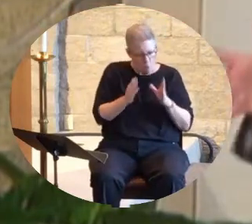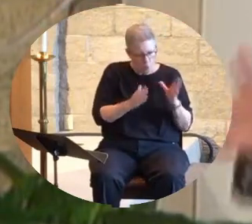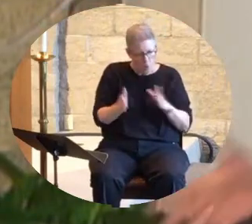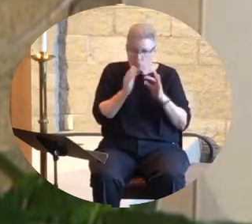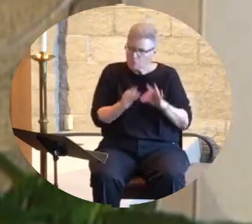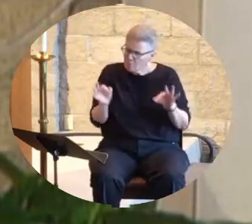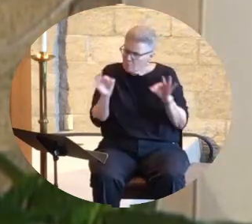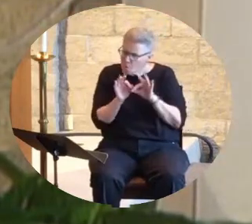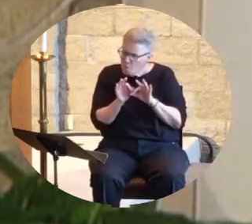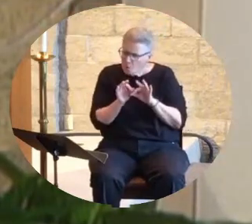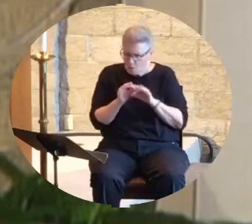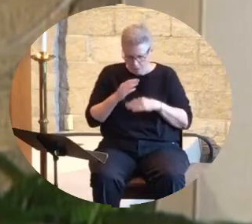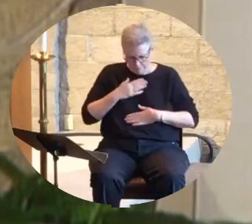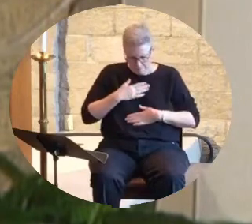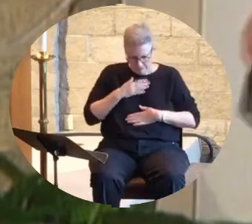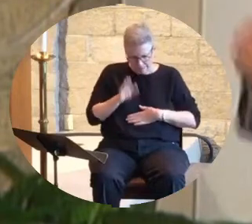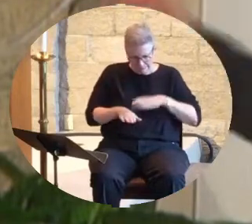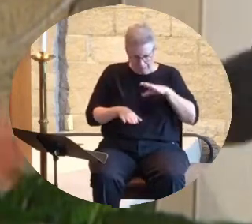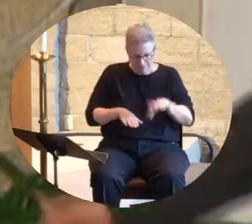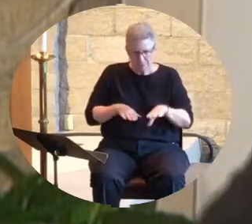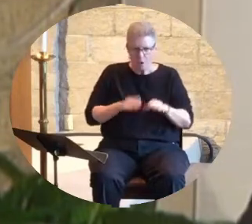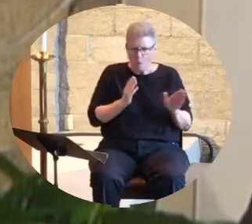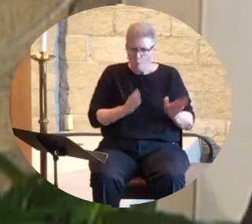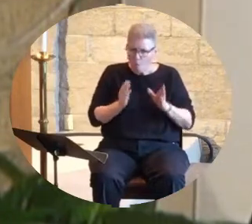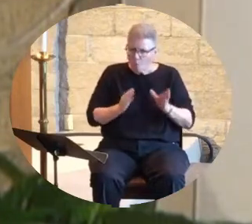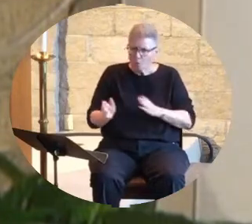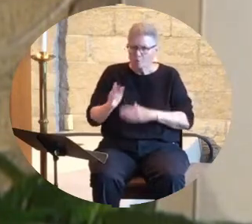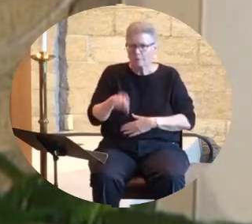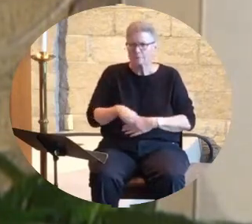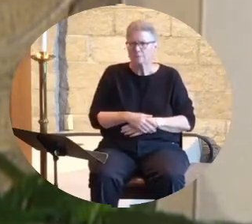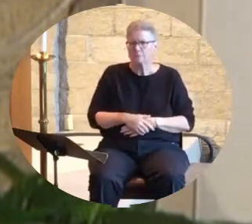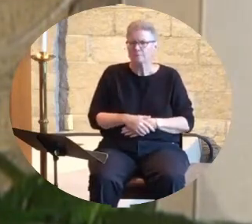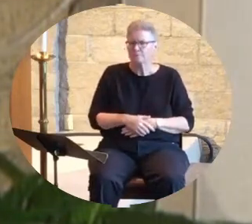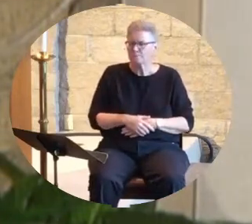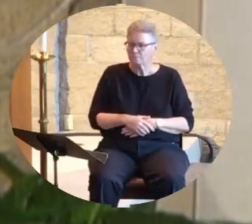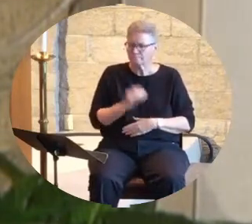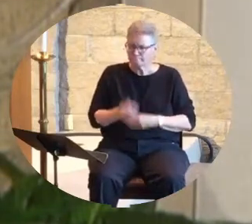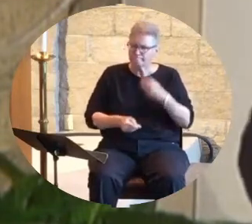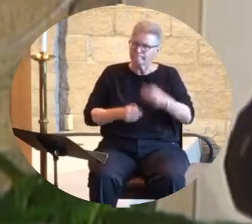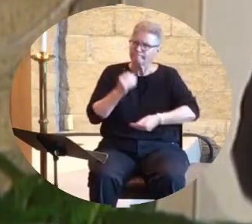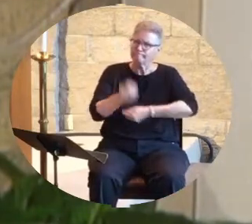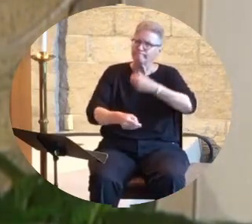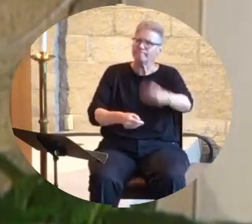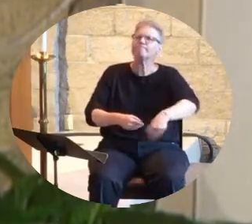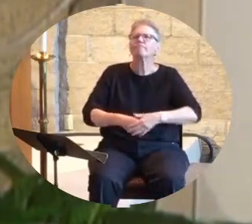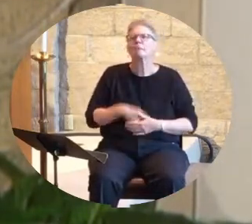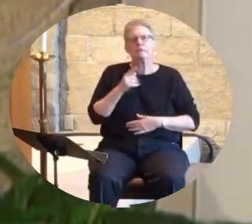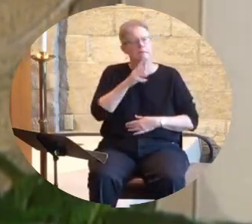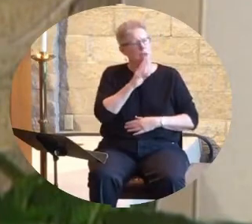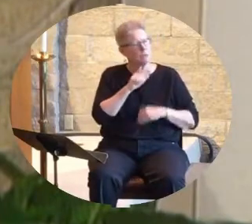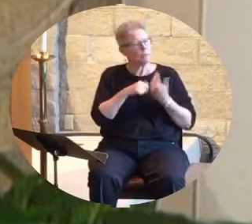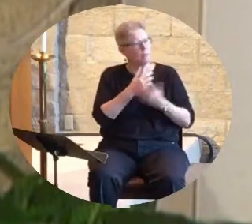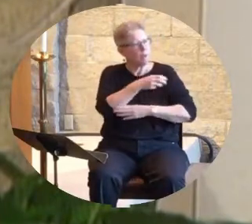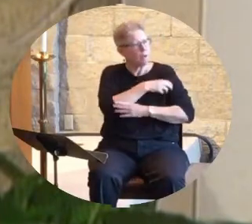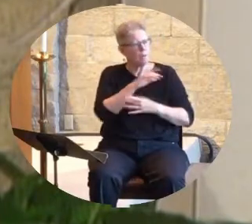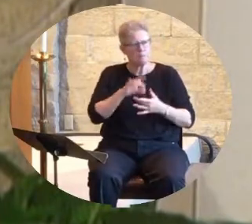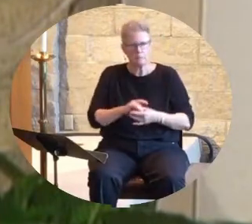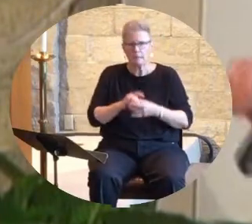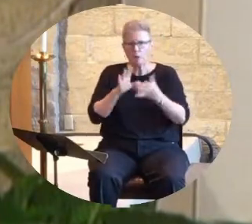my steps. Order my steps. And he talked about the power of elimination or letting go,